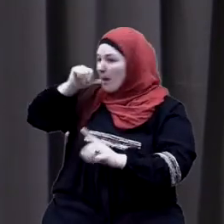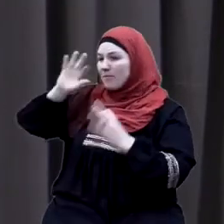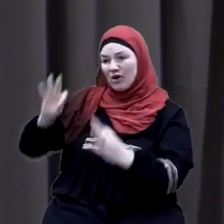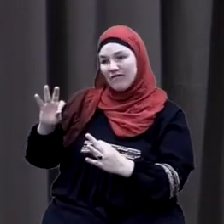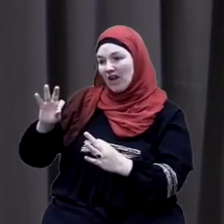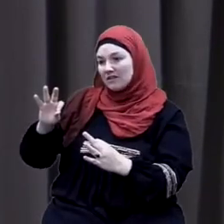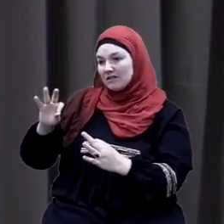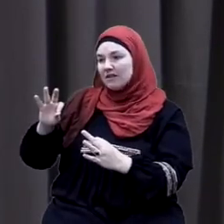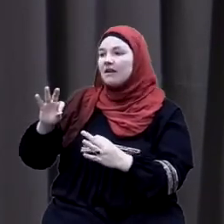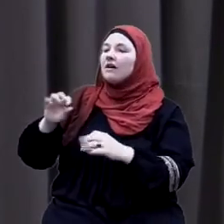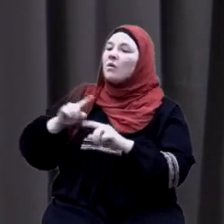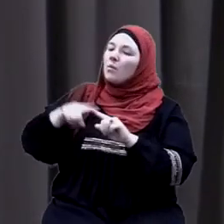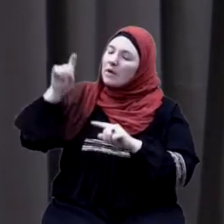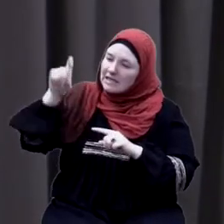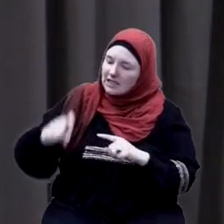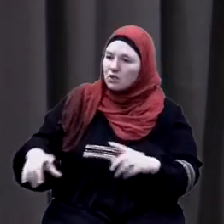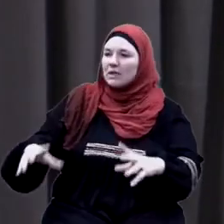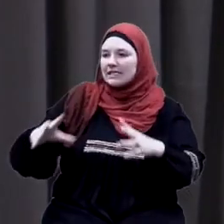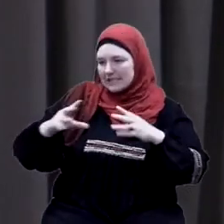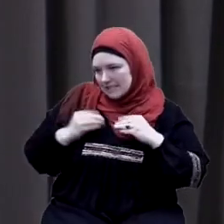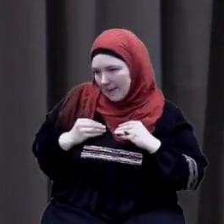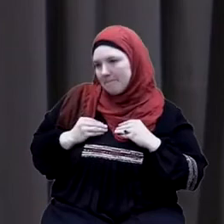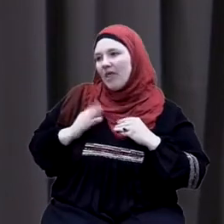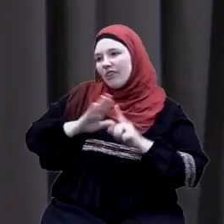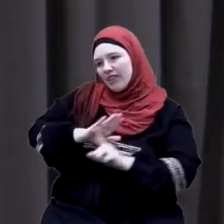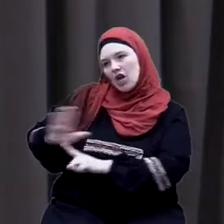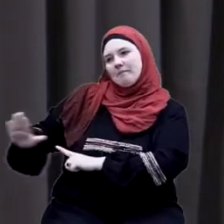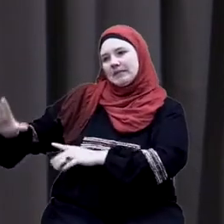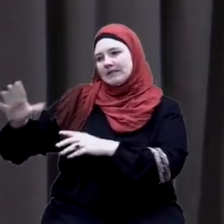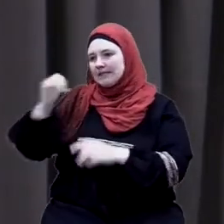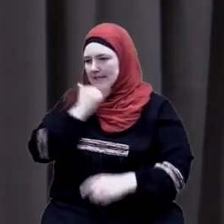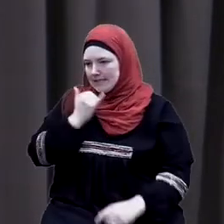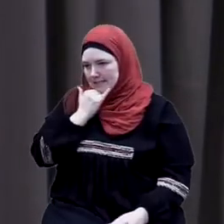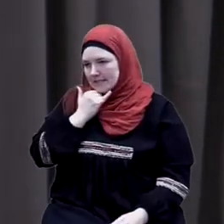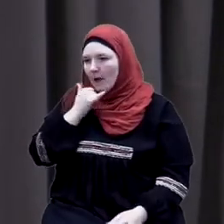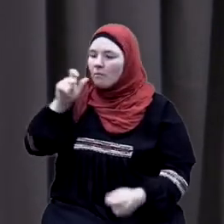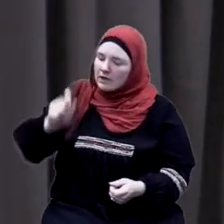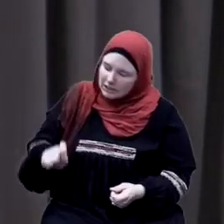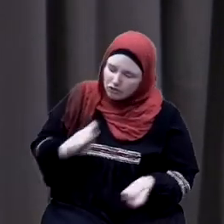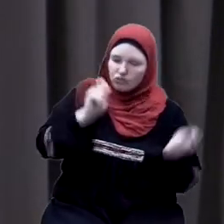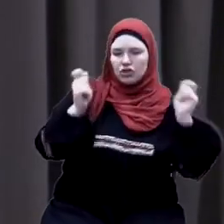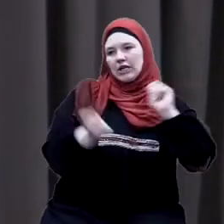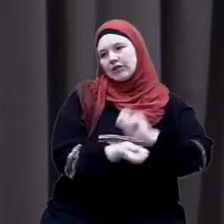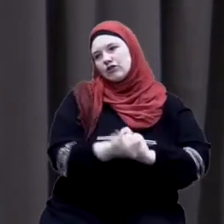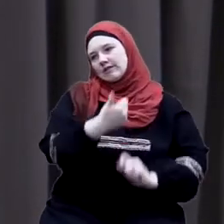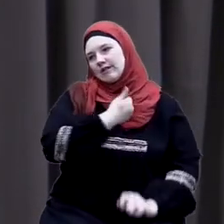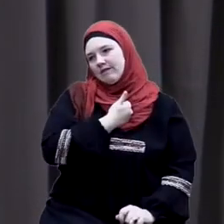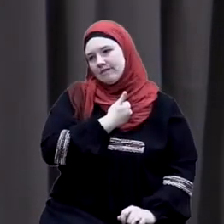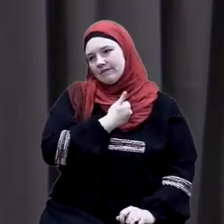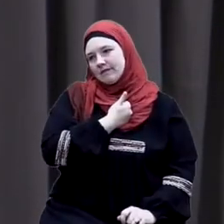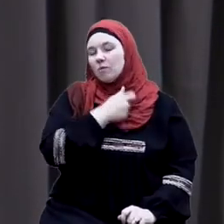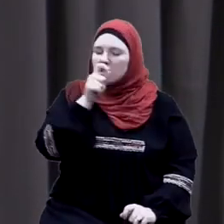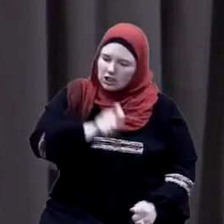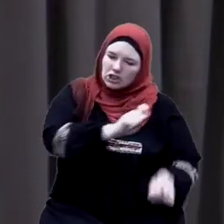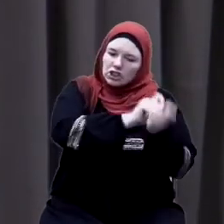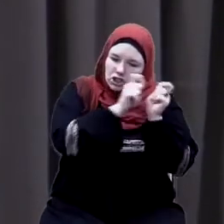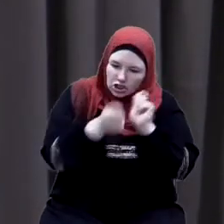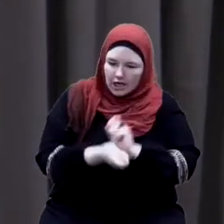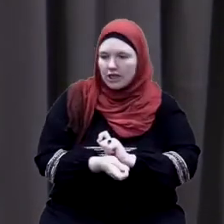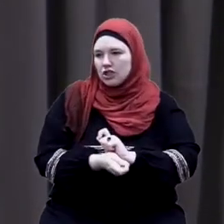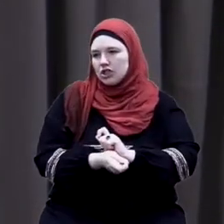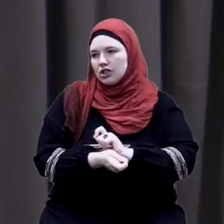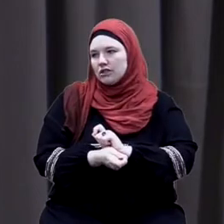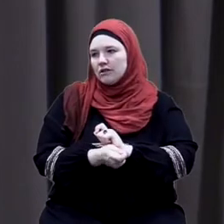this was their generation. We need to change ours. We need to change